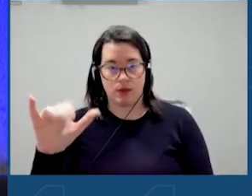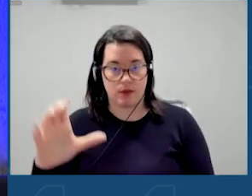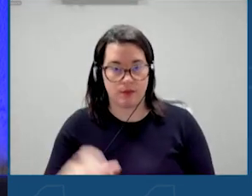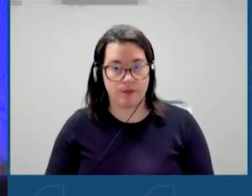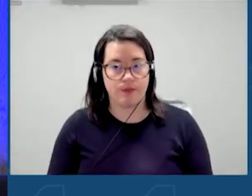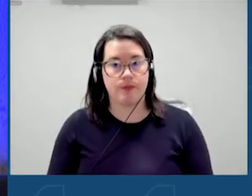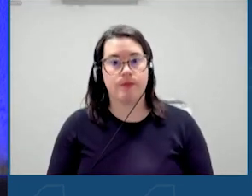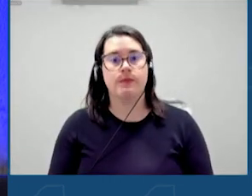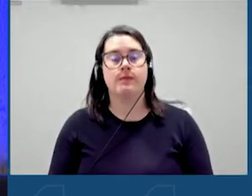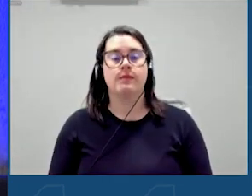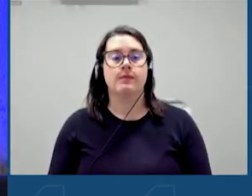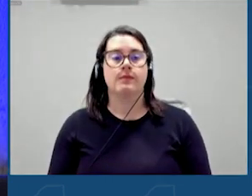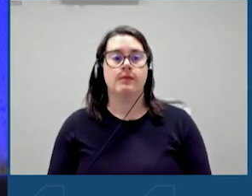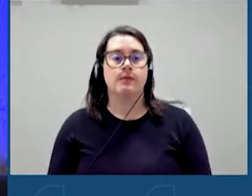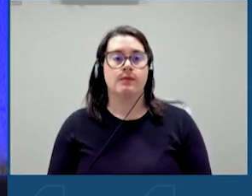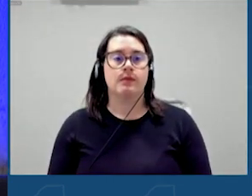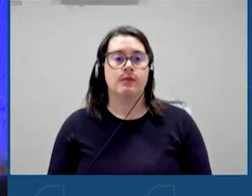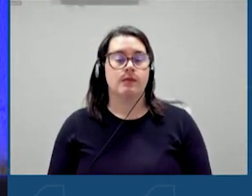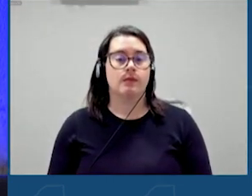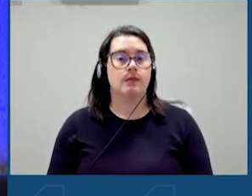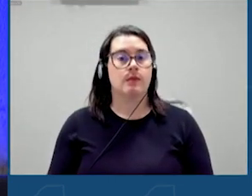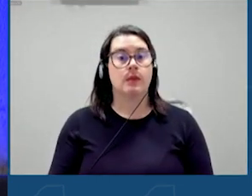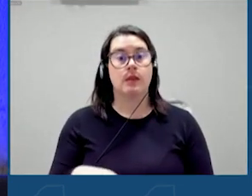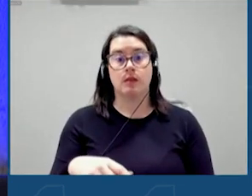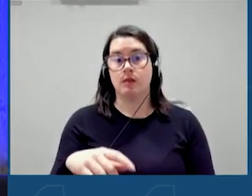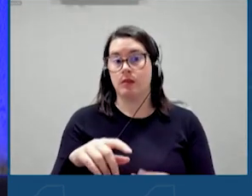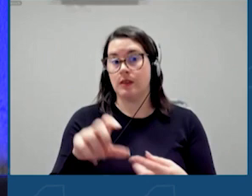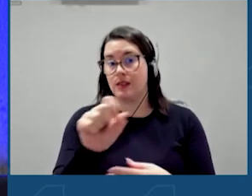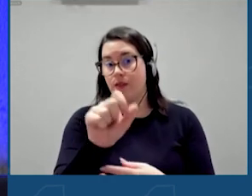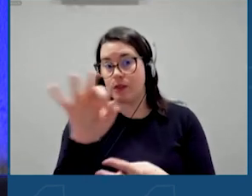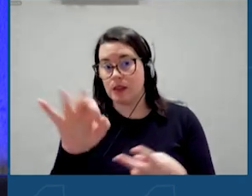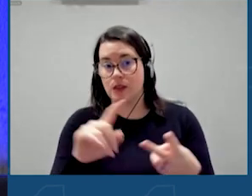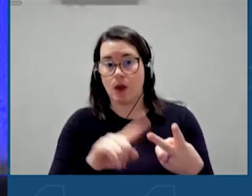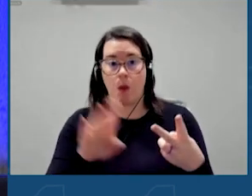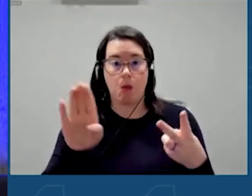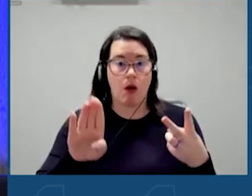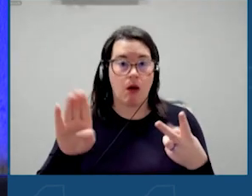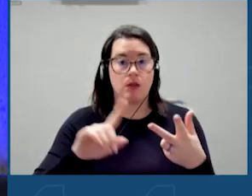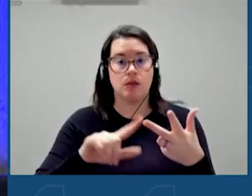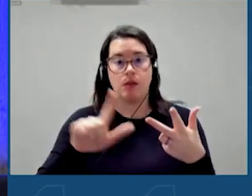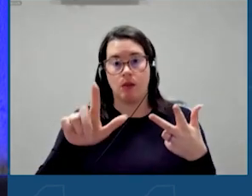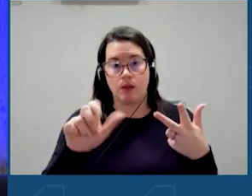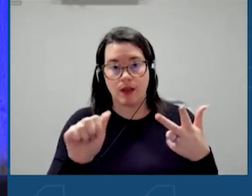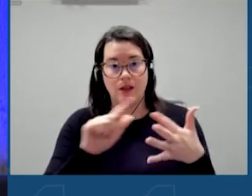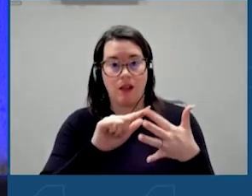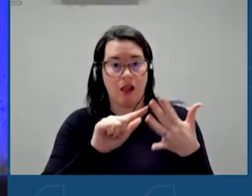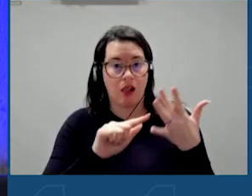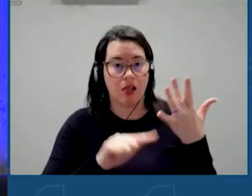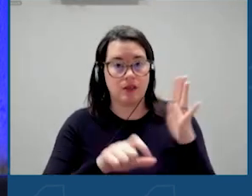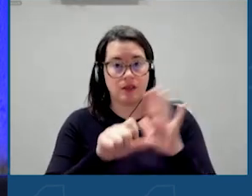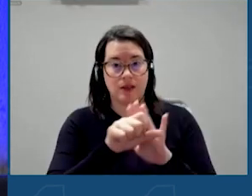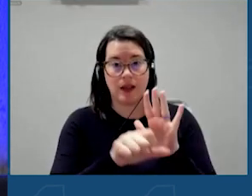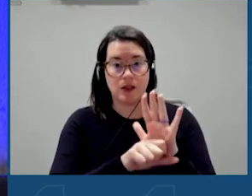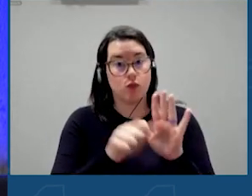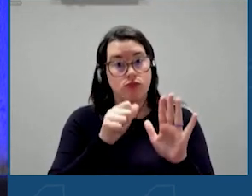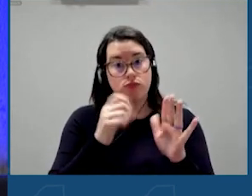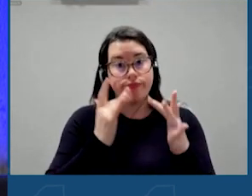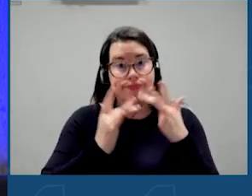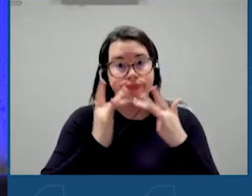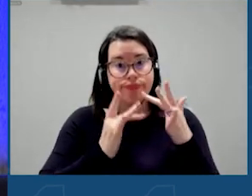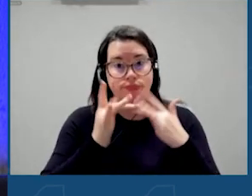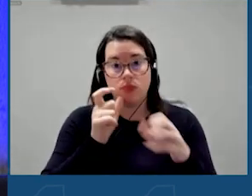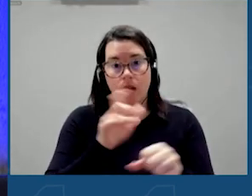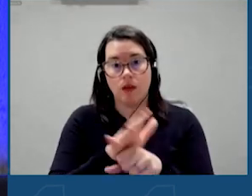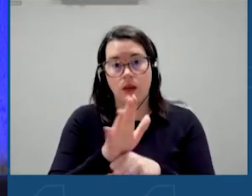We're also still being outpaced by San Francisco, Boston, Los Angeles, all whose cities have housing shortages, and you read about them and they're in